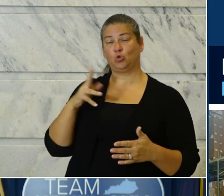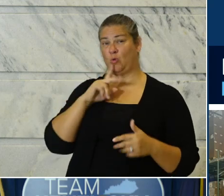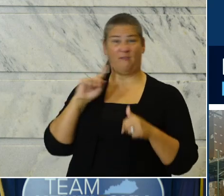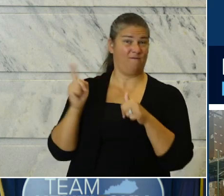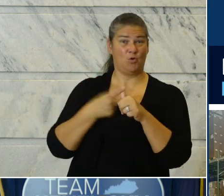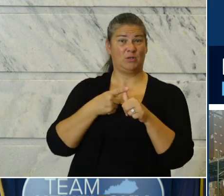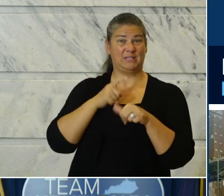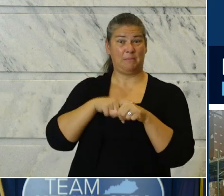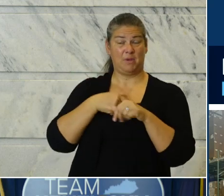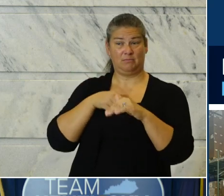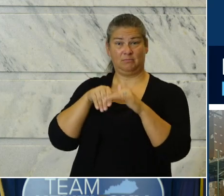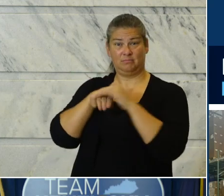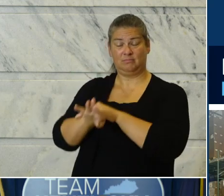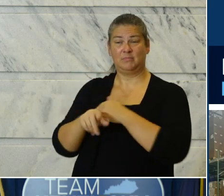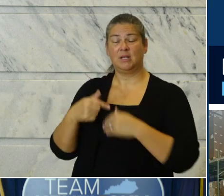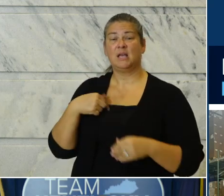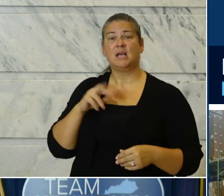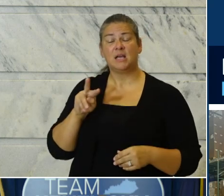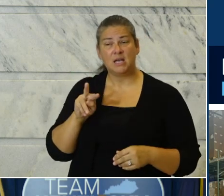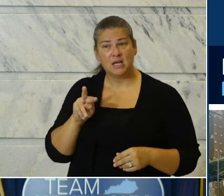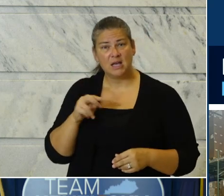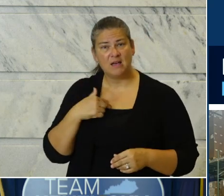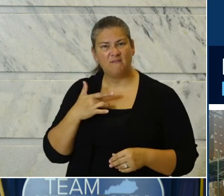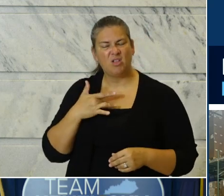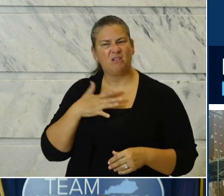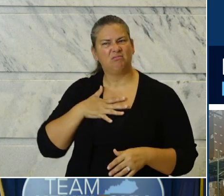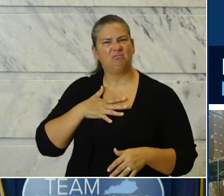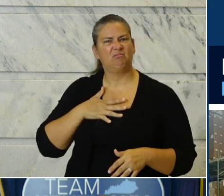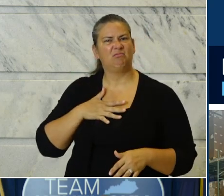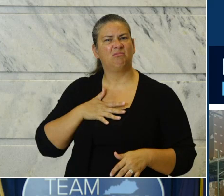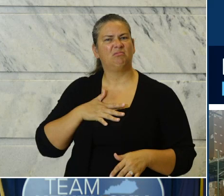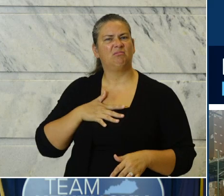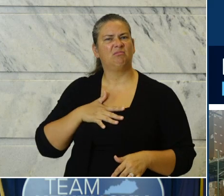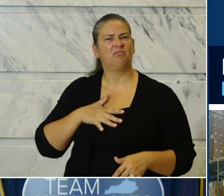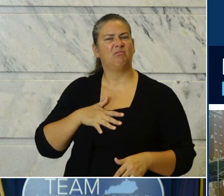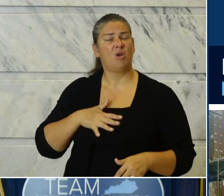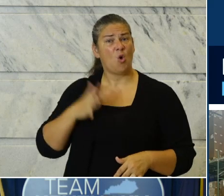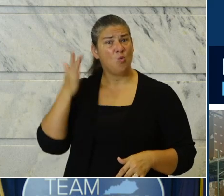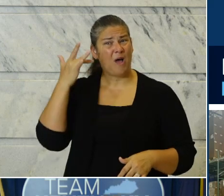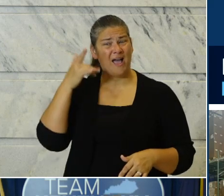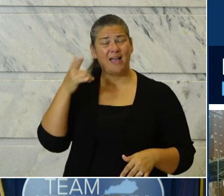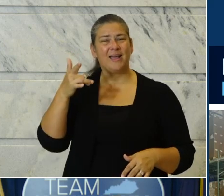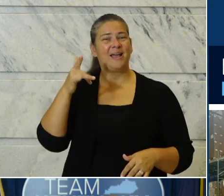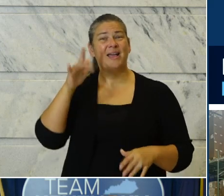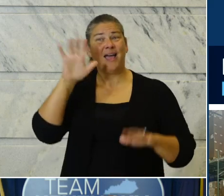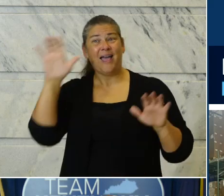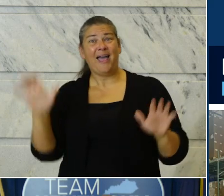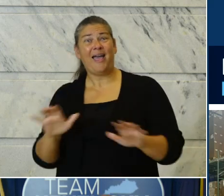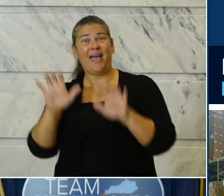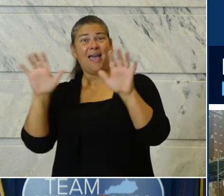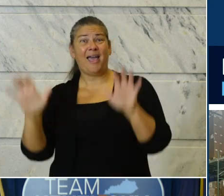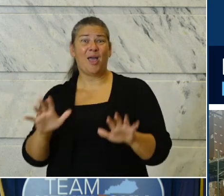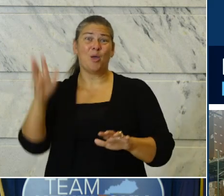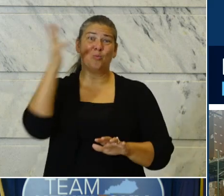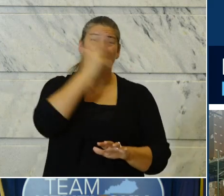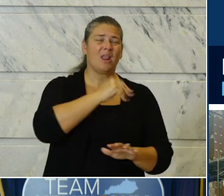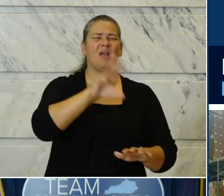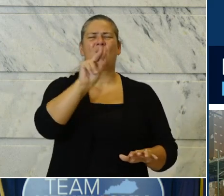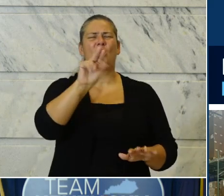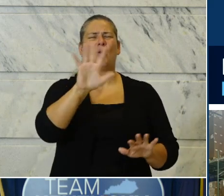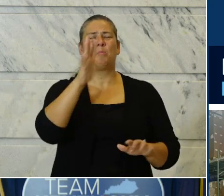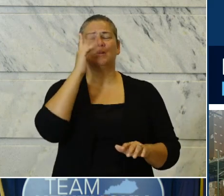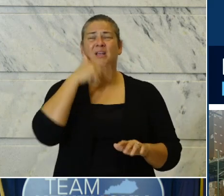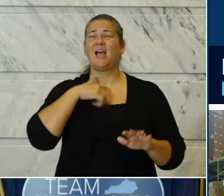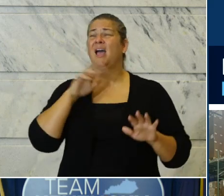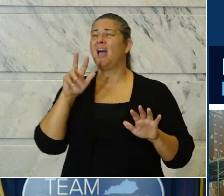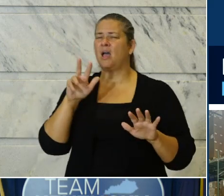say, I was a little bit depressed. Not because it wasn't a pretty warehouse and all, but it was a large empty warehouse. We